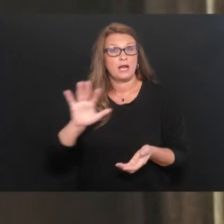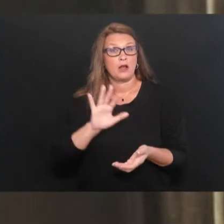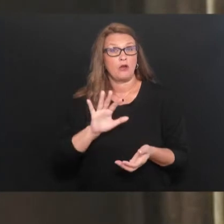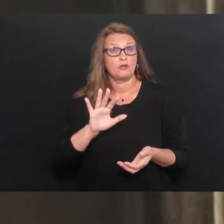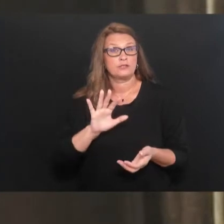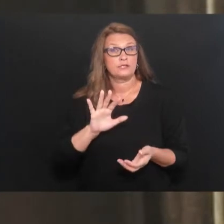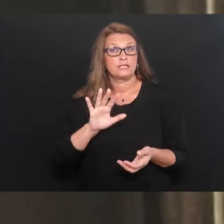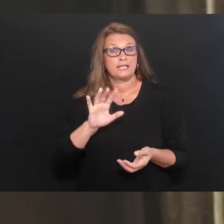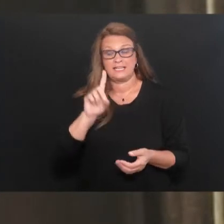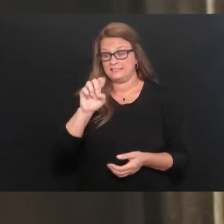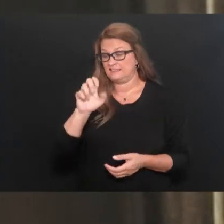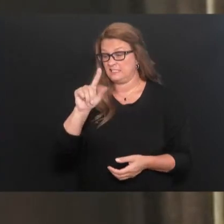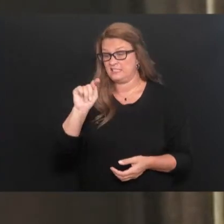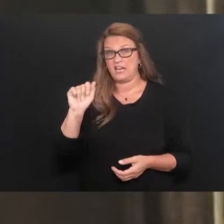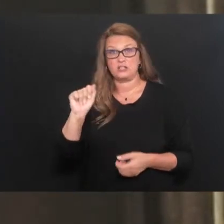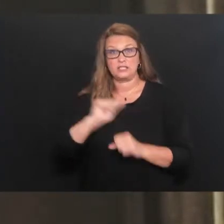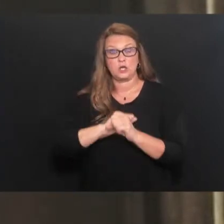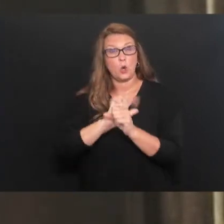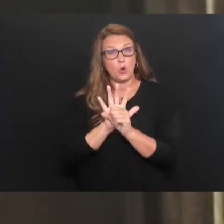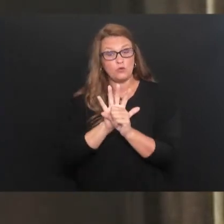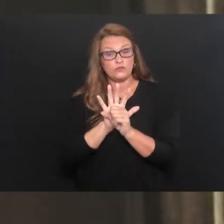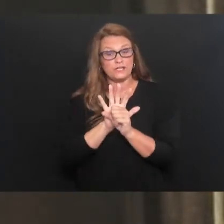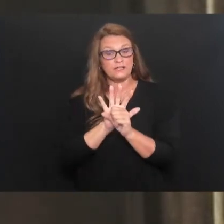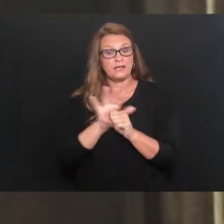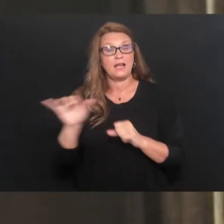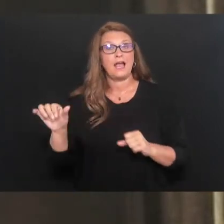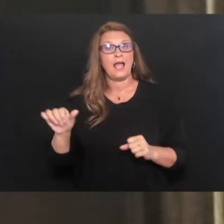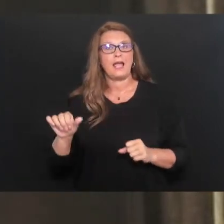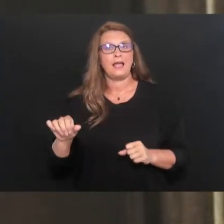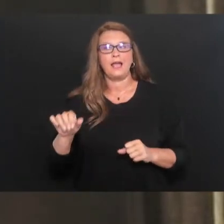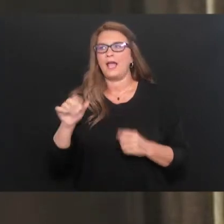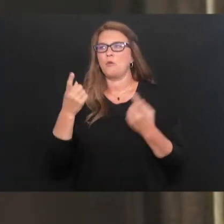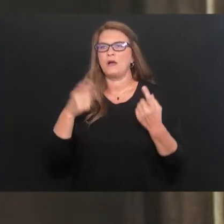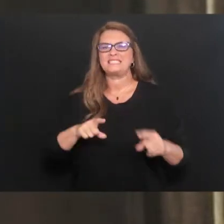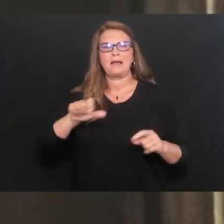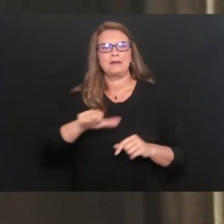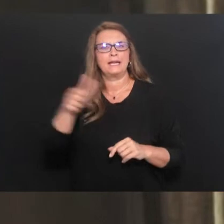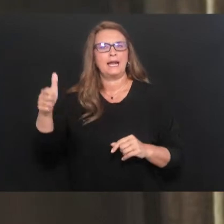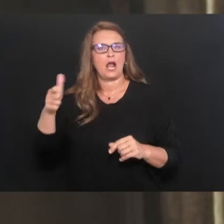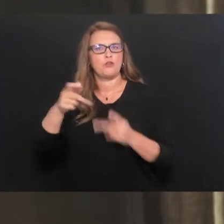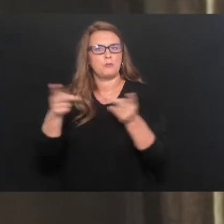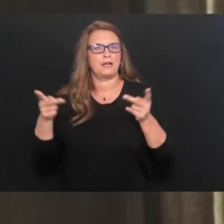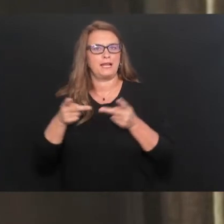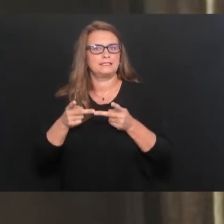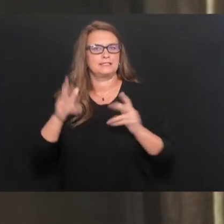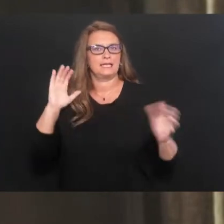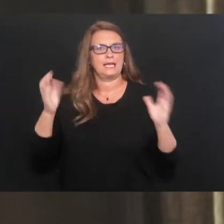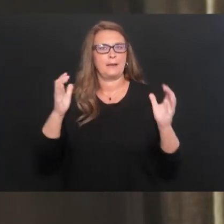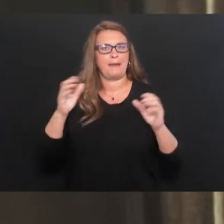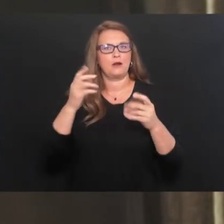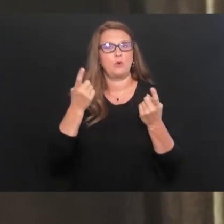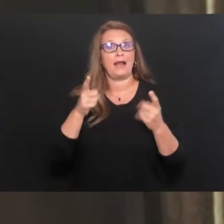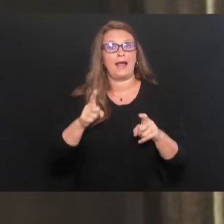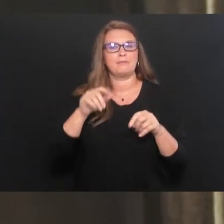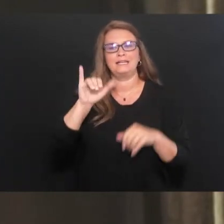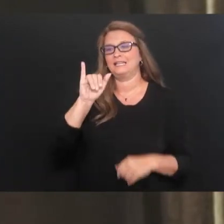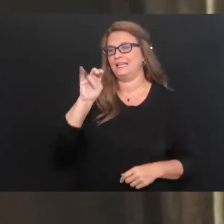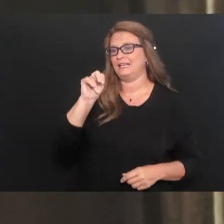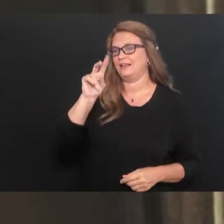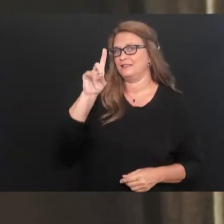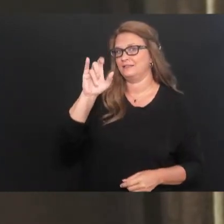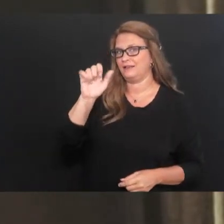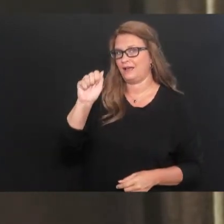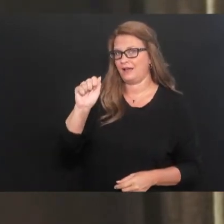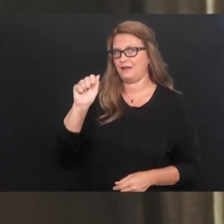effect of the Delta variant in other places, and comparing what happened in India, which was a